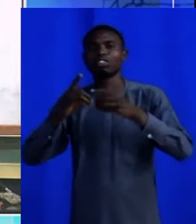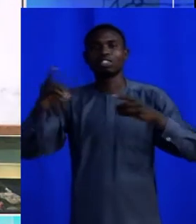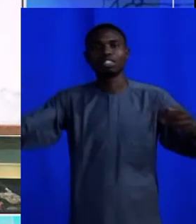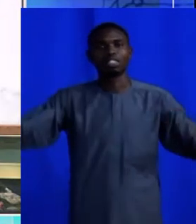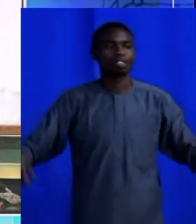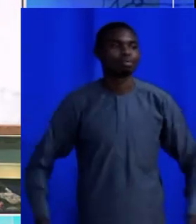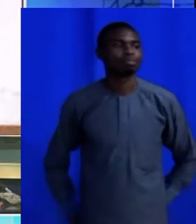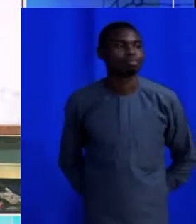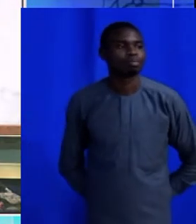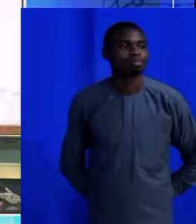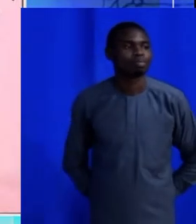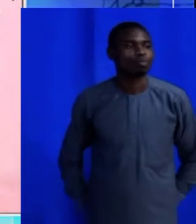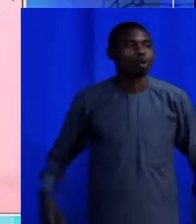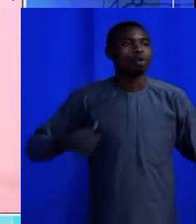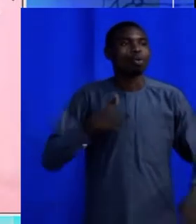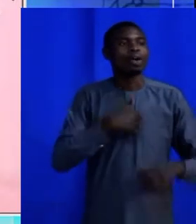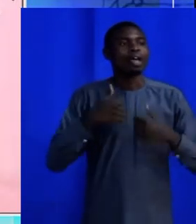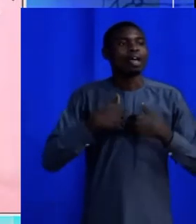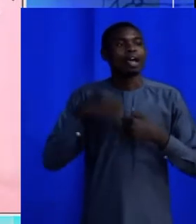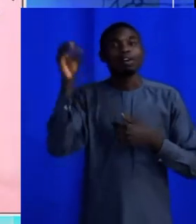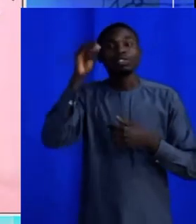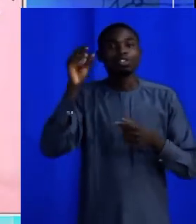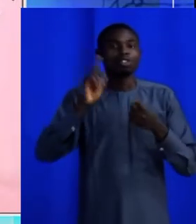for making clothes,